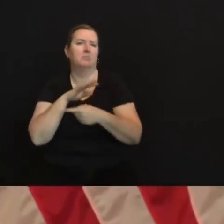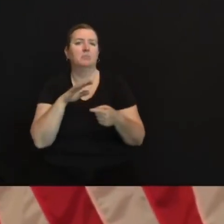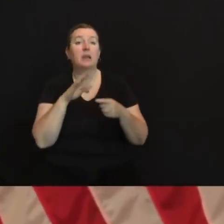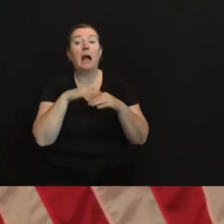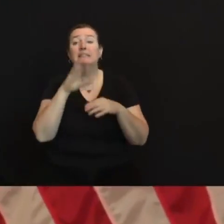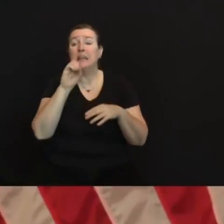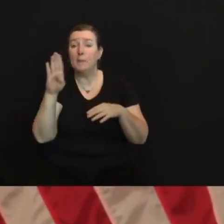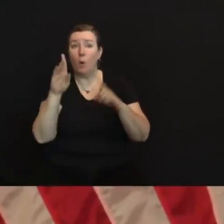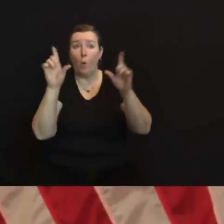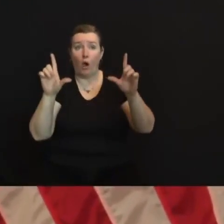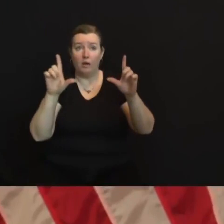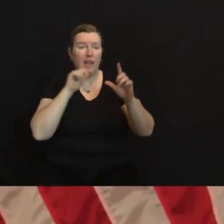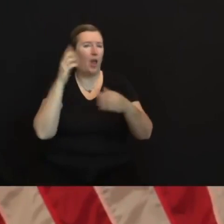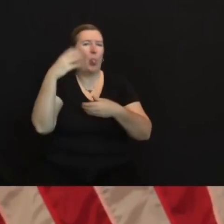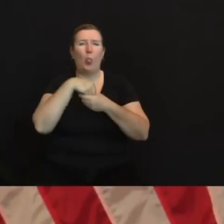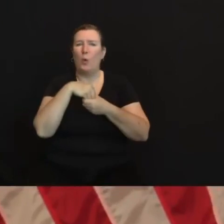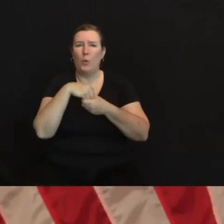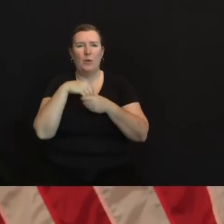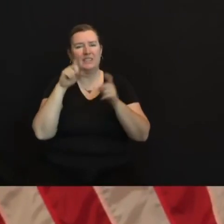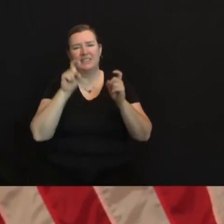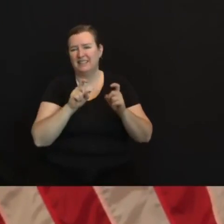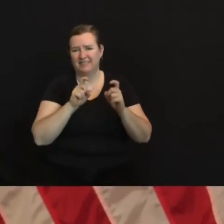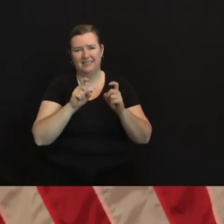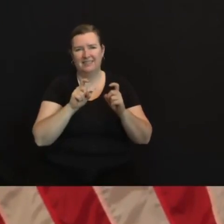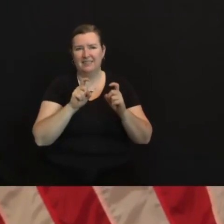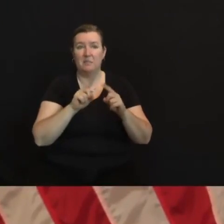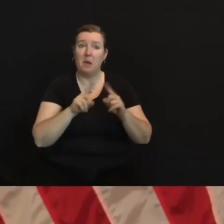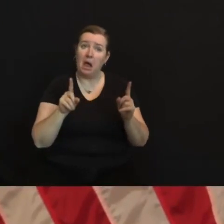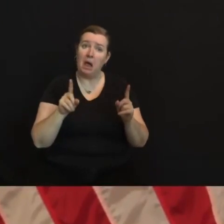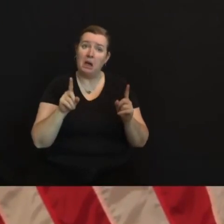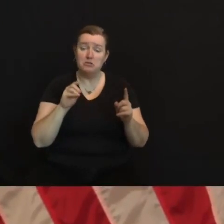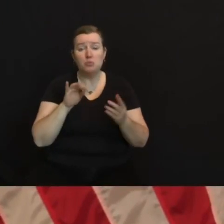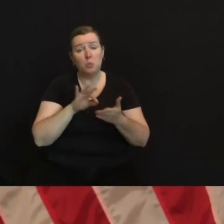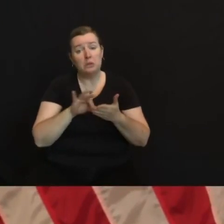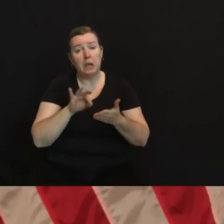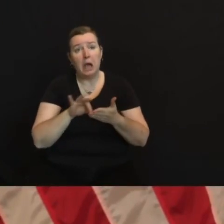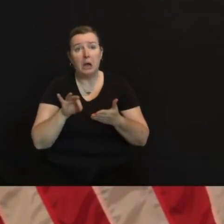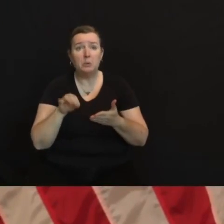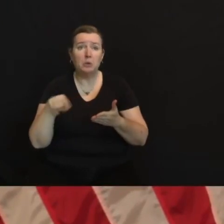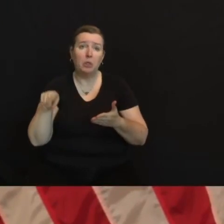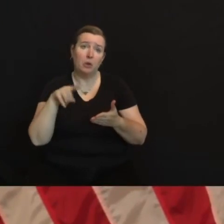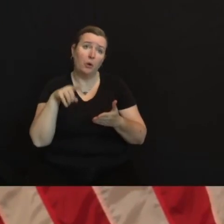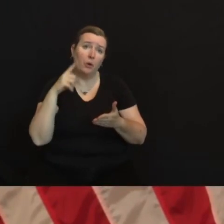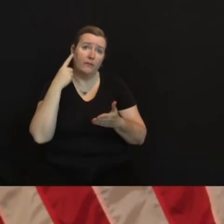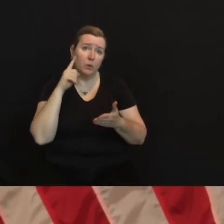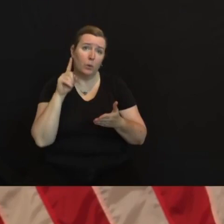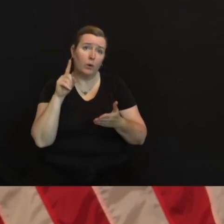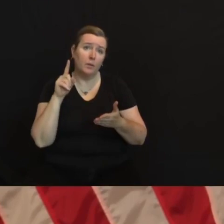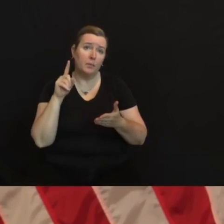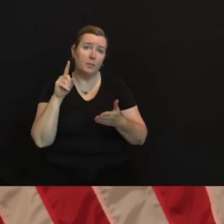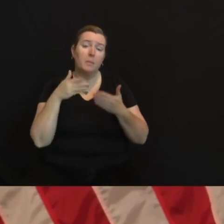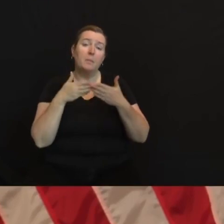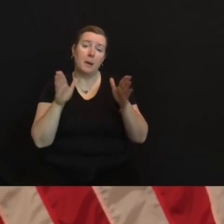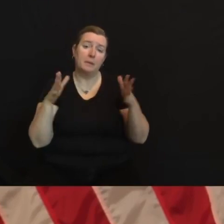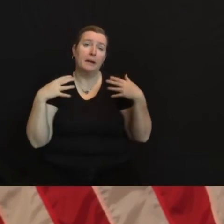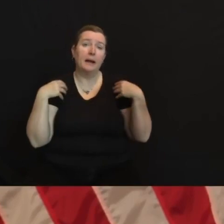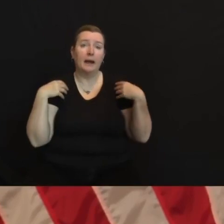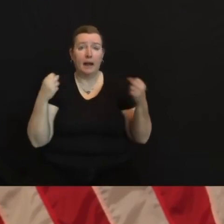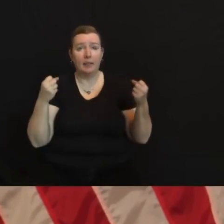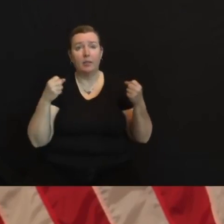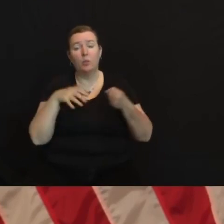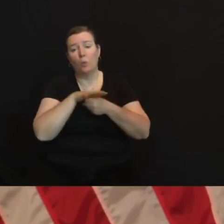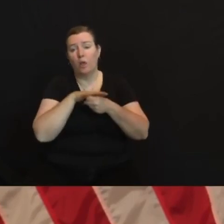the antigen tests, but we do count them, in terms of the management, the public health management, that the local health departments do